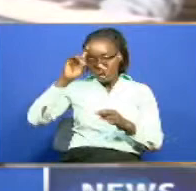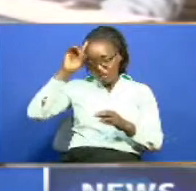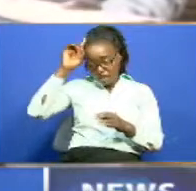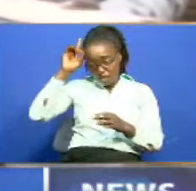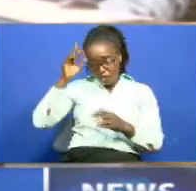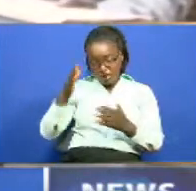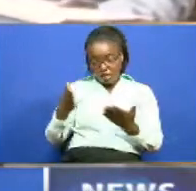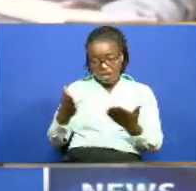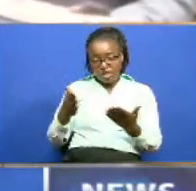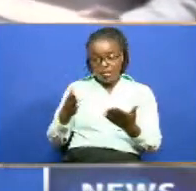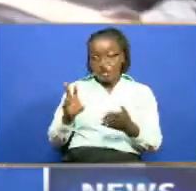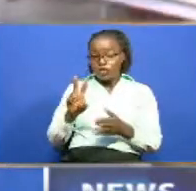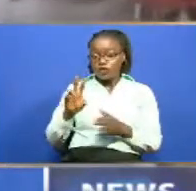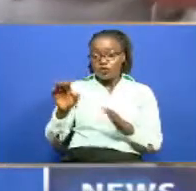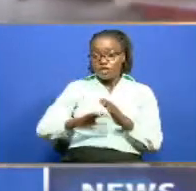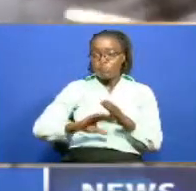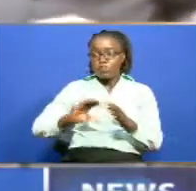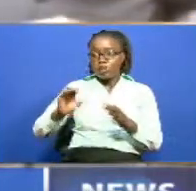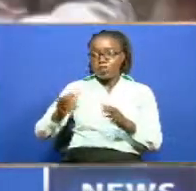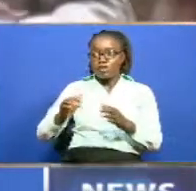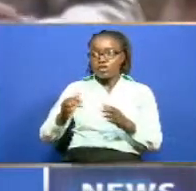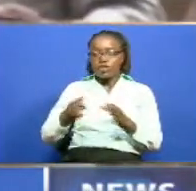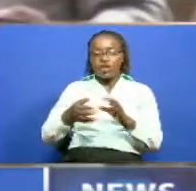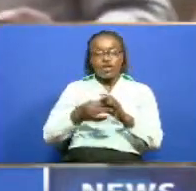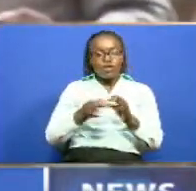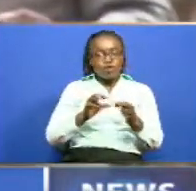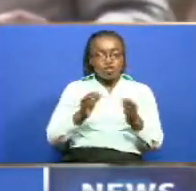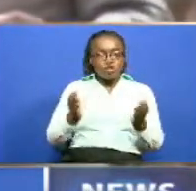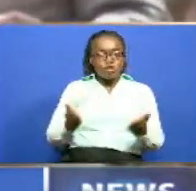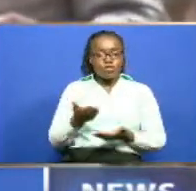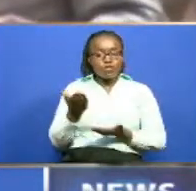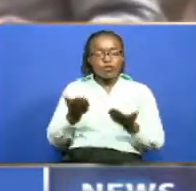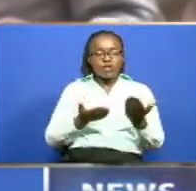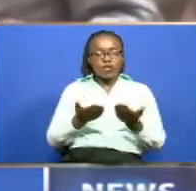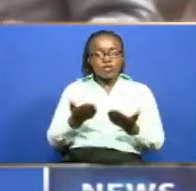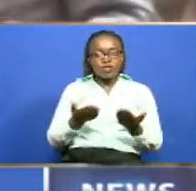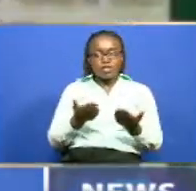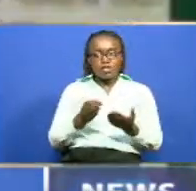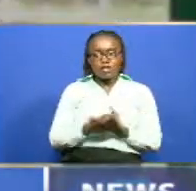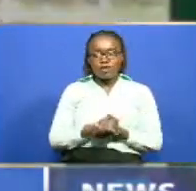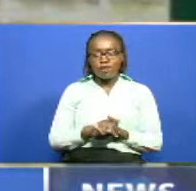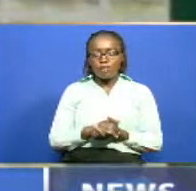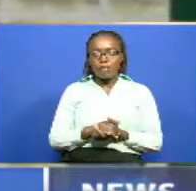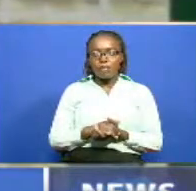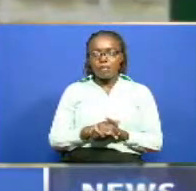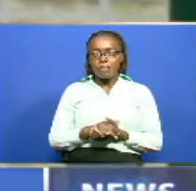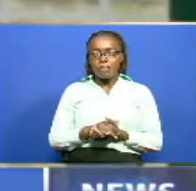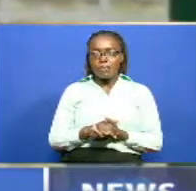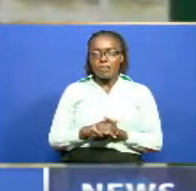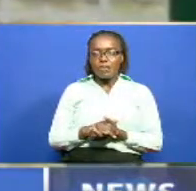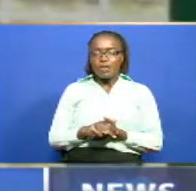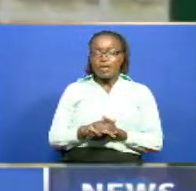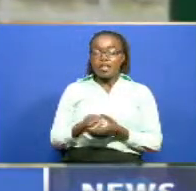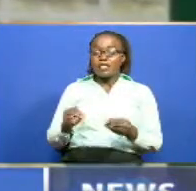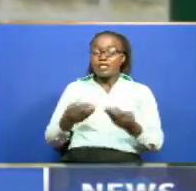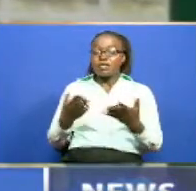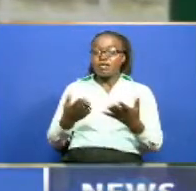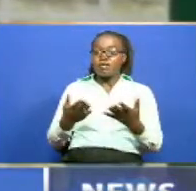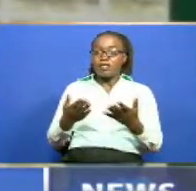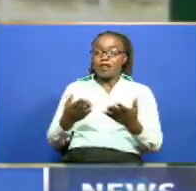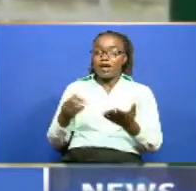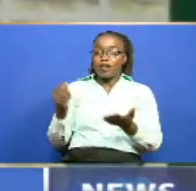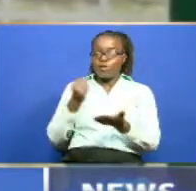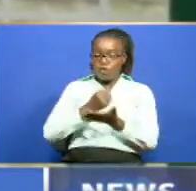and Gadhanje, as service delivery coordination units to enhance services. Even a headquarter here, na